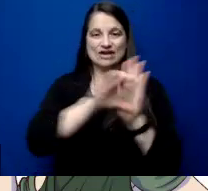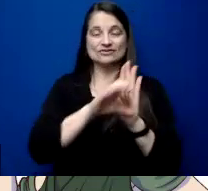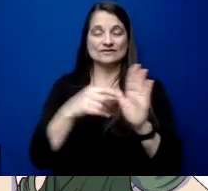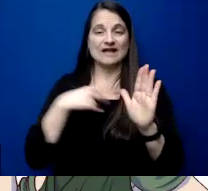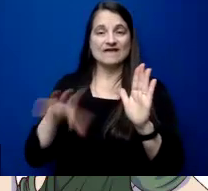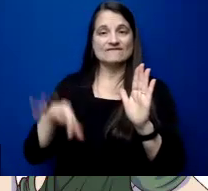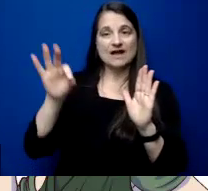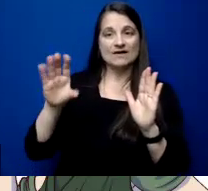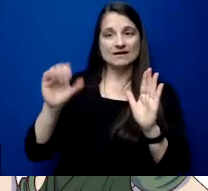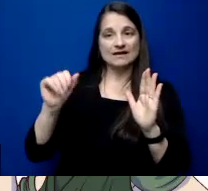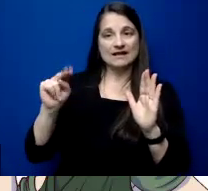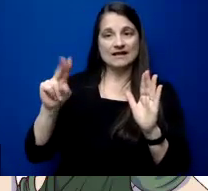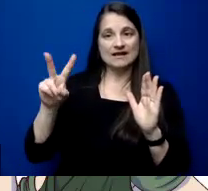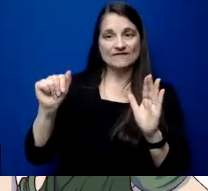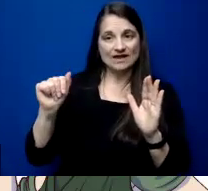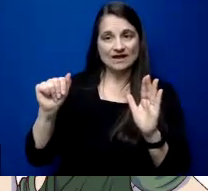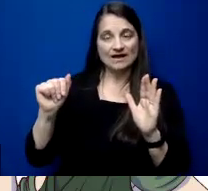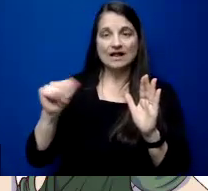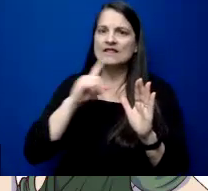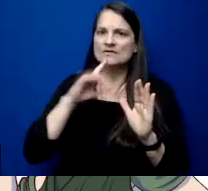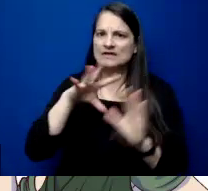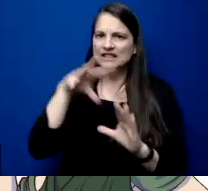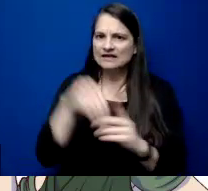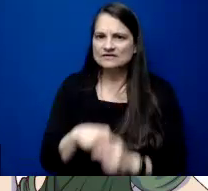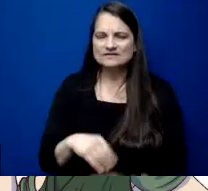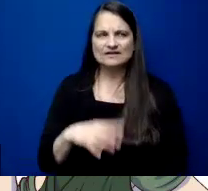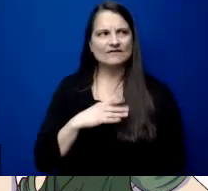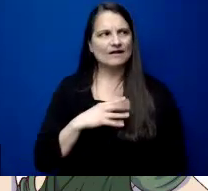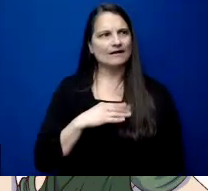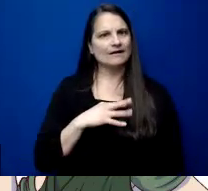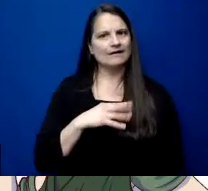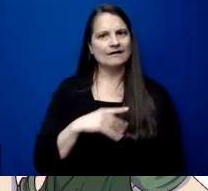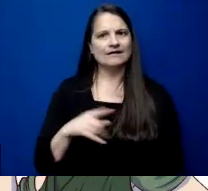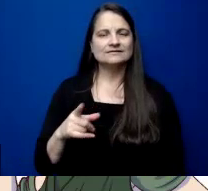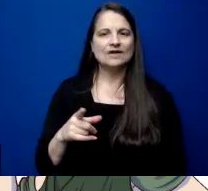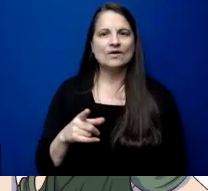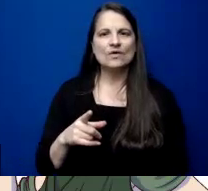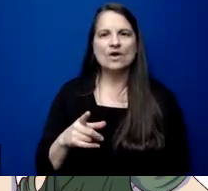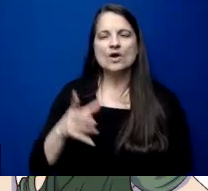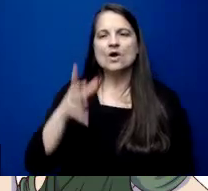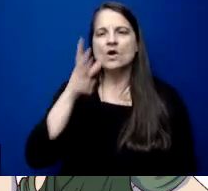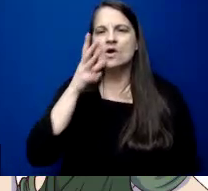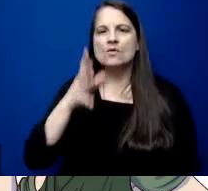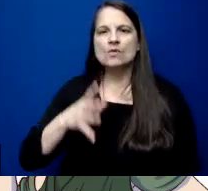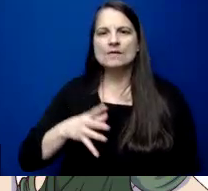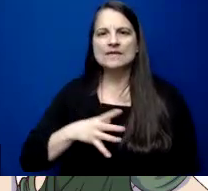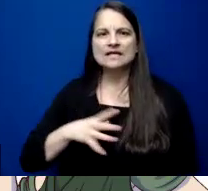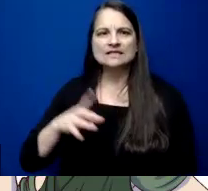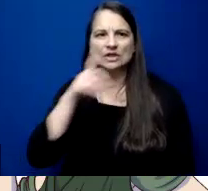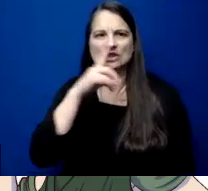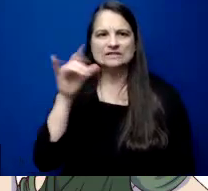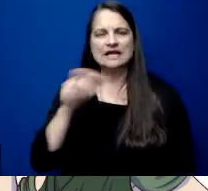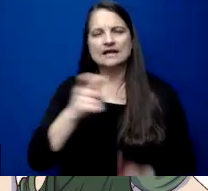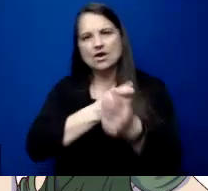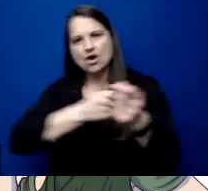Canva. And they're really inclusive and I just love them. There's a woman who looks like an archer and